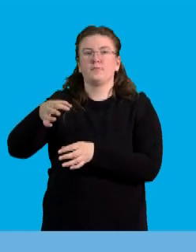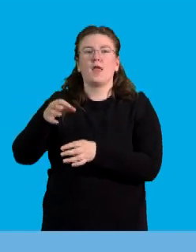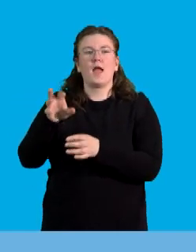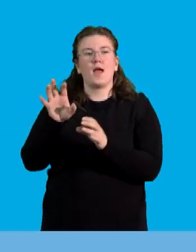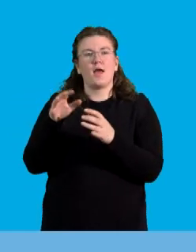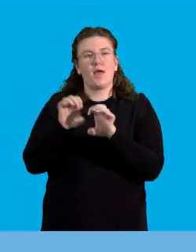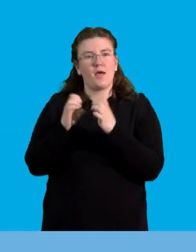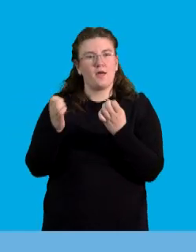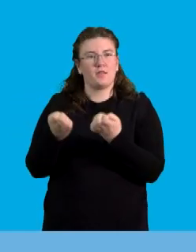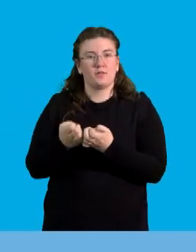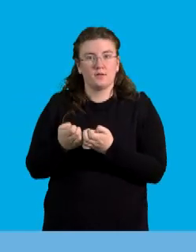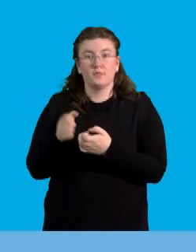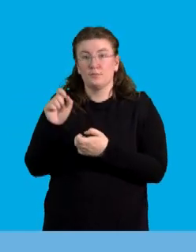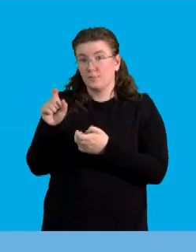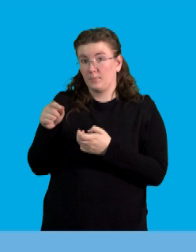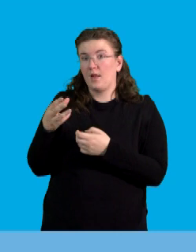a brown wire.